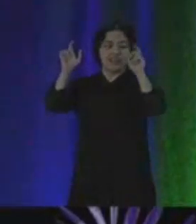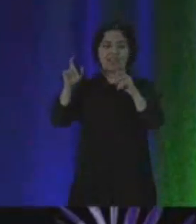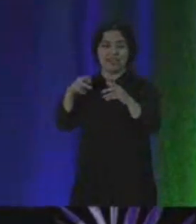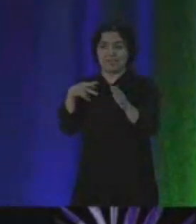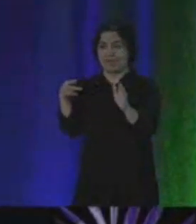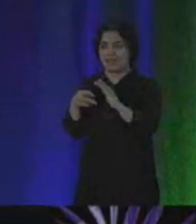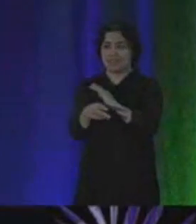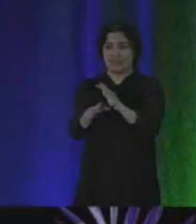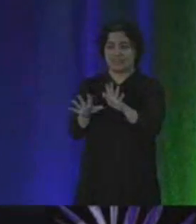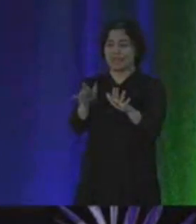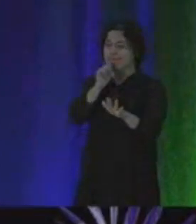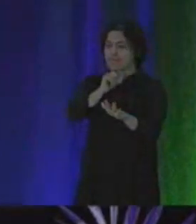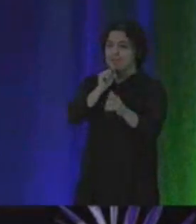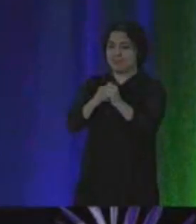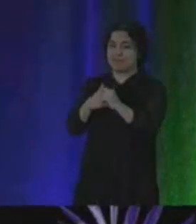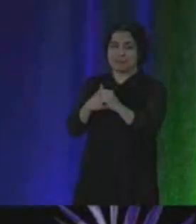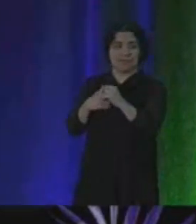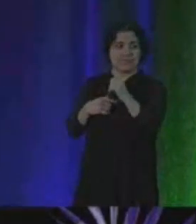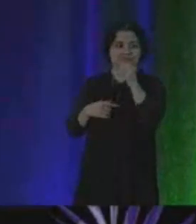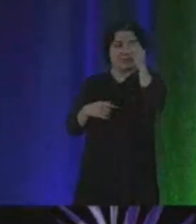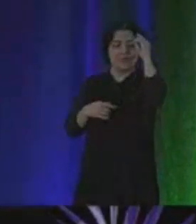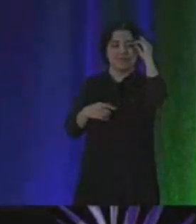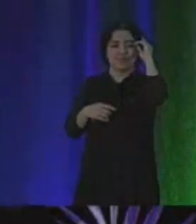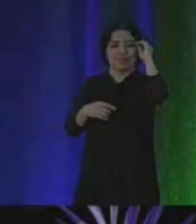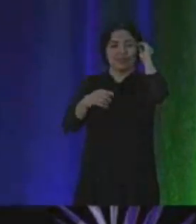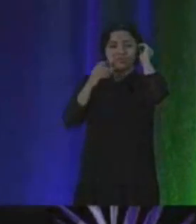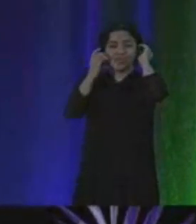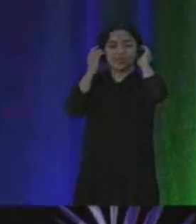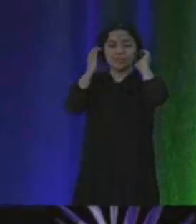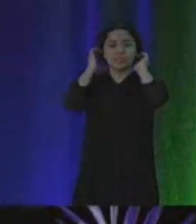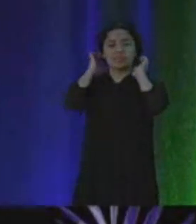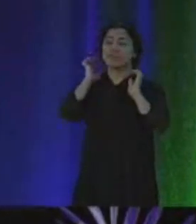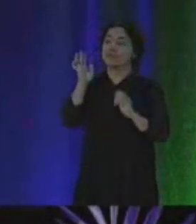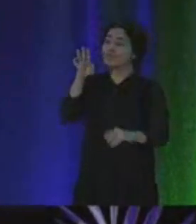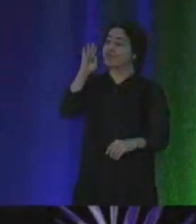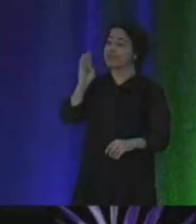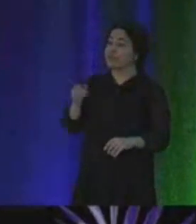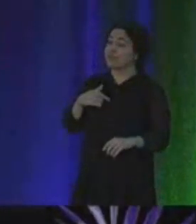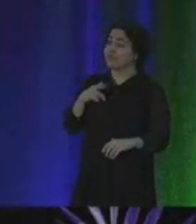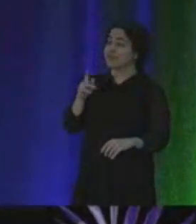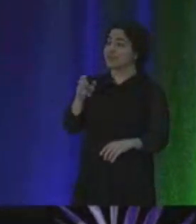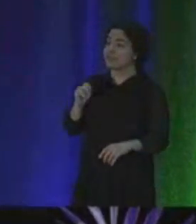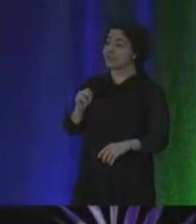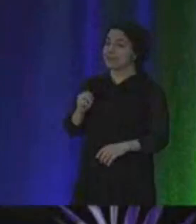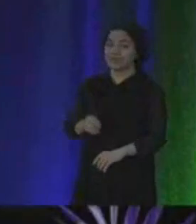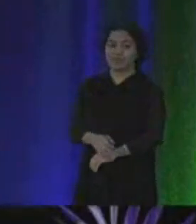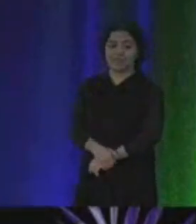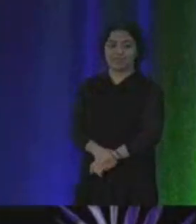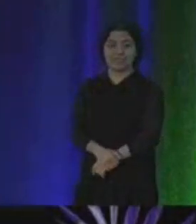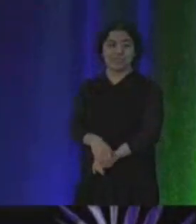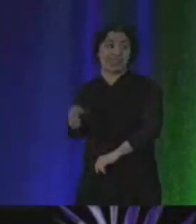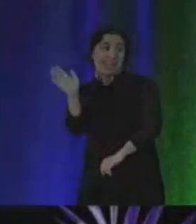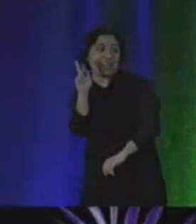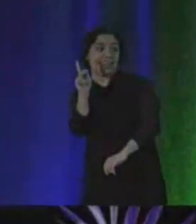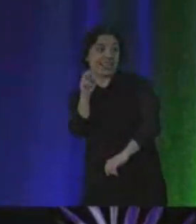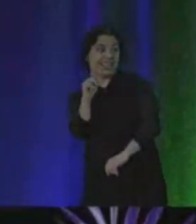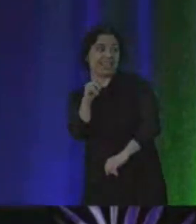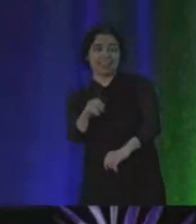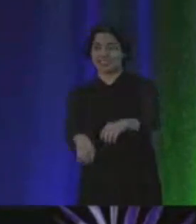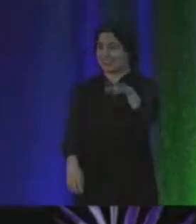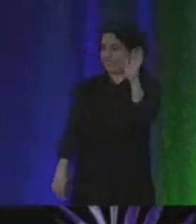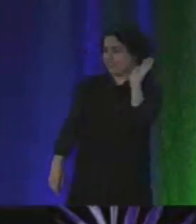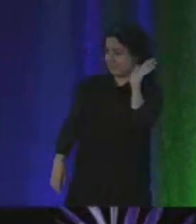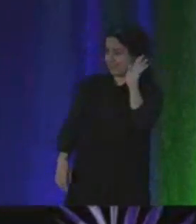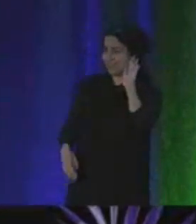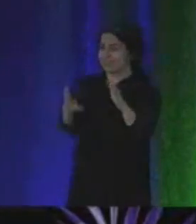it in, so you're gonna have to bear with me. Hey, I'm Ken. Hey, if